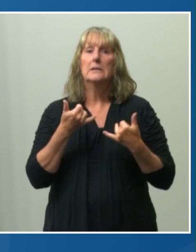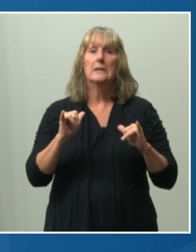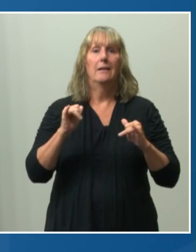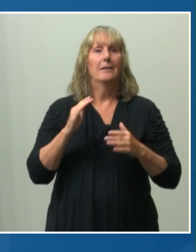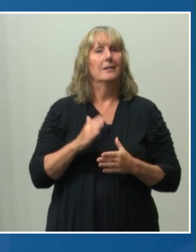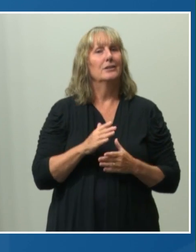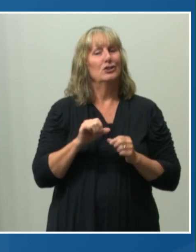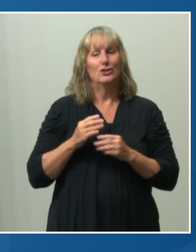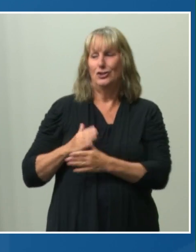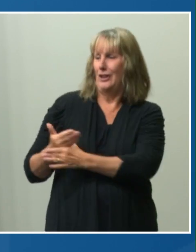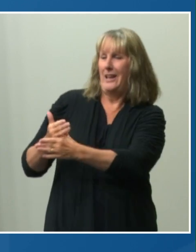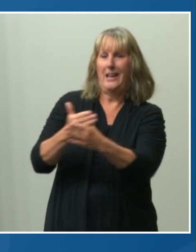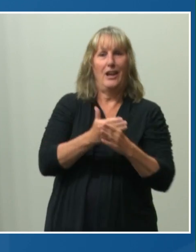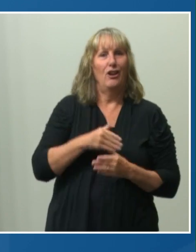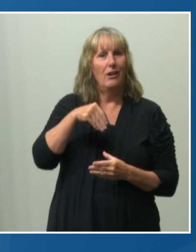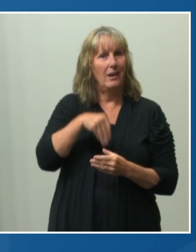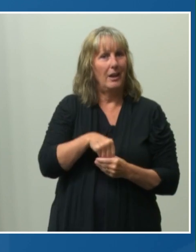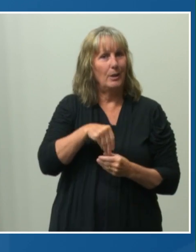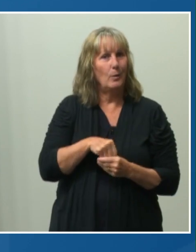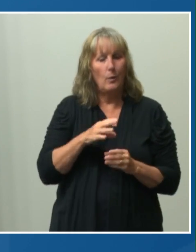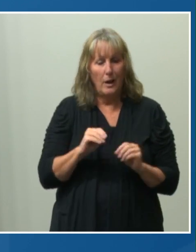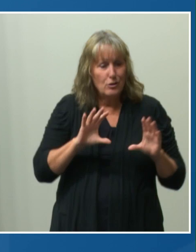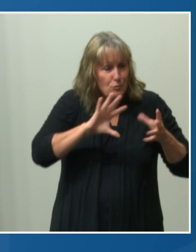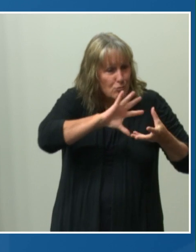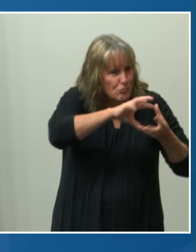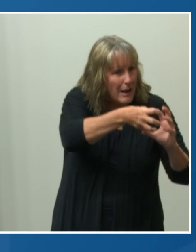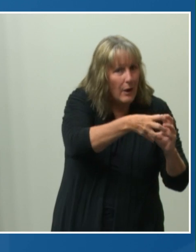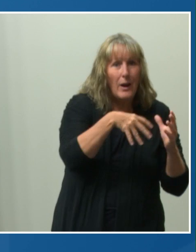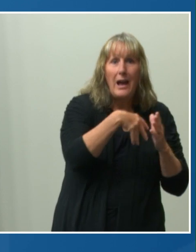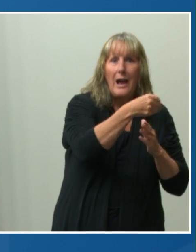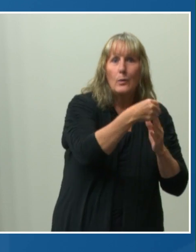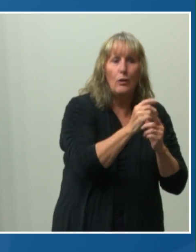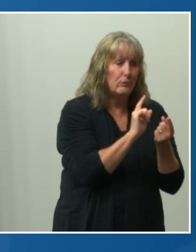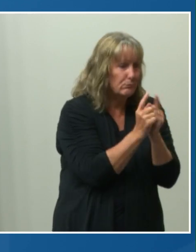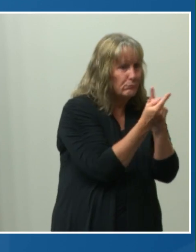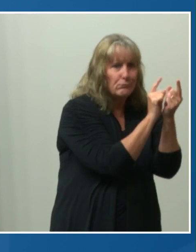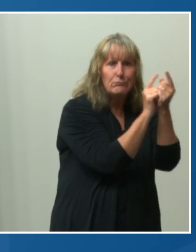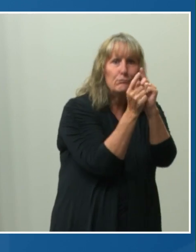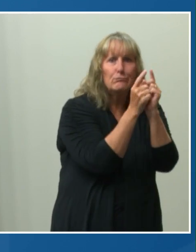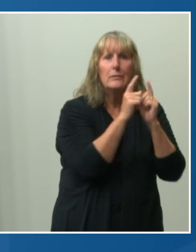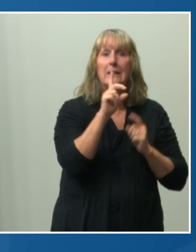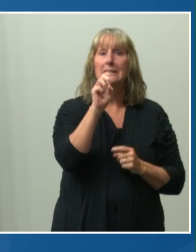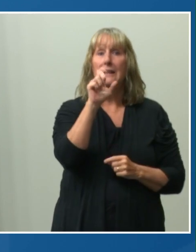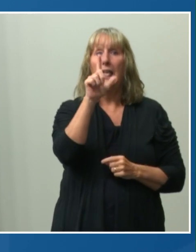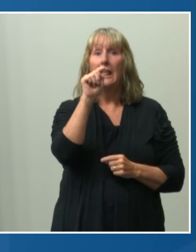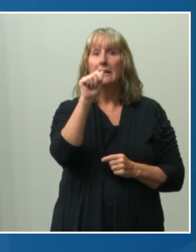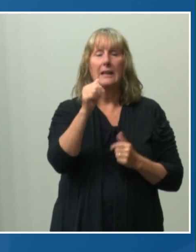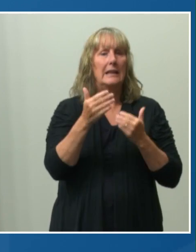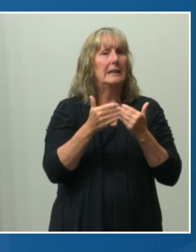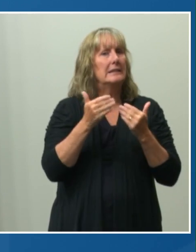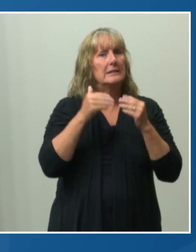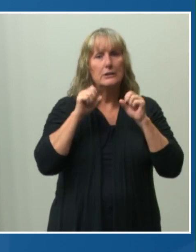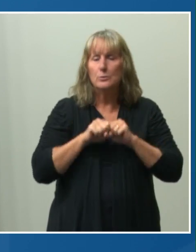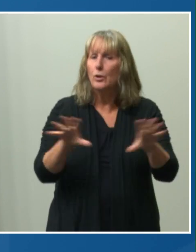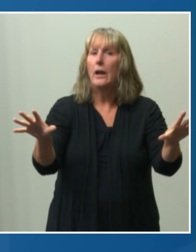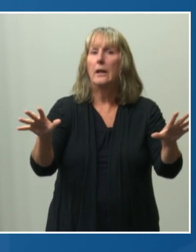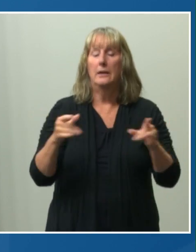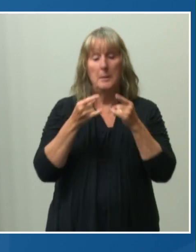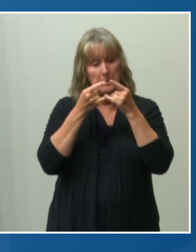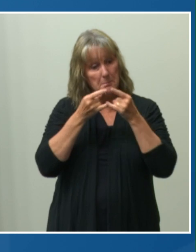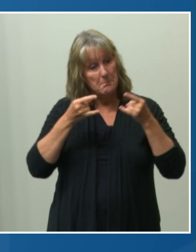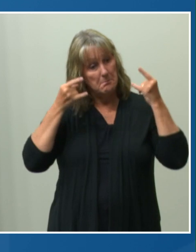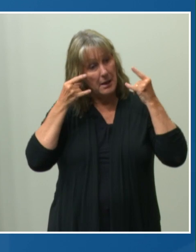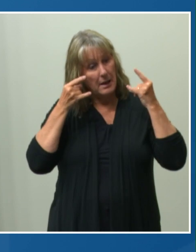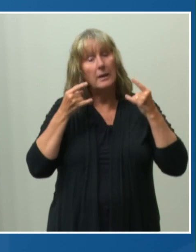indoor spaces and crowded outdoor spaces where the aggressive Delta variant can spread. Wearing a mask is a